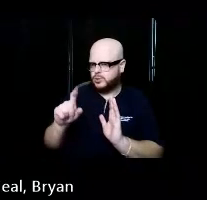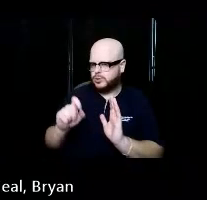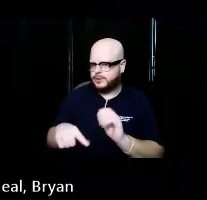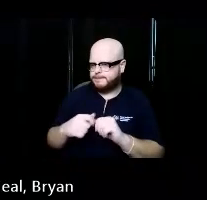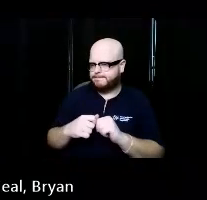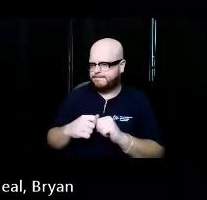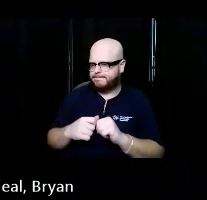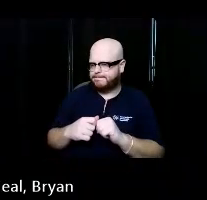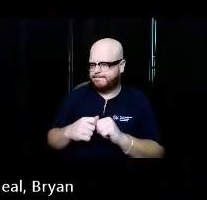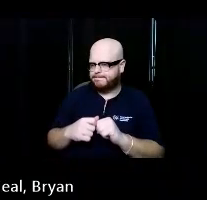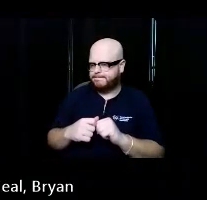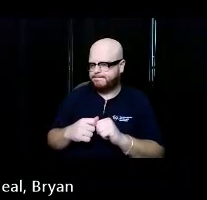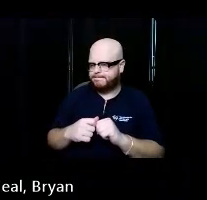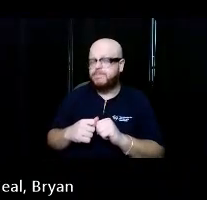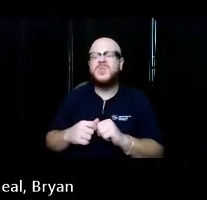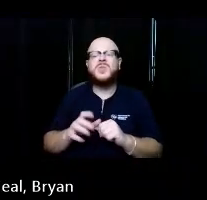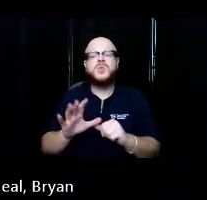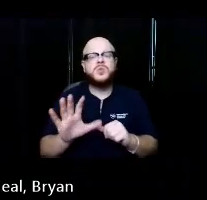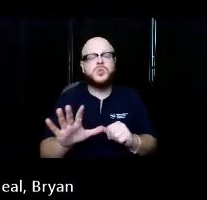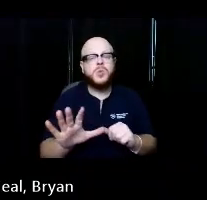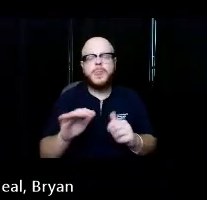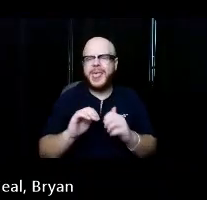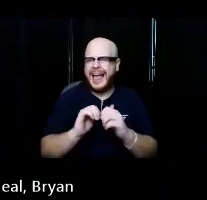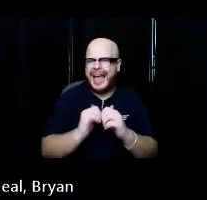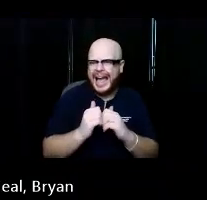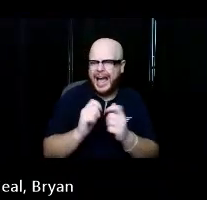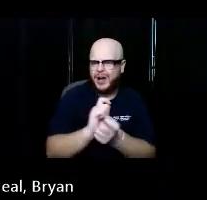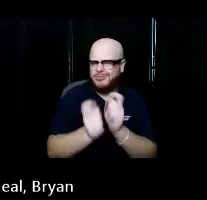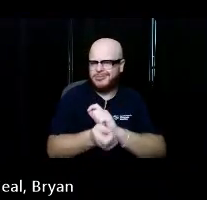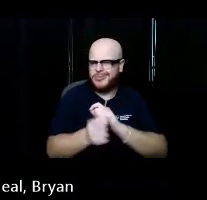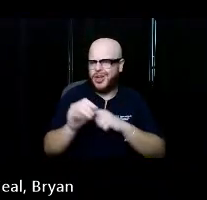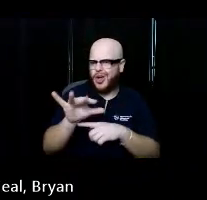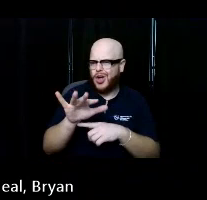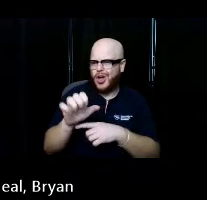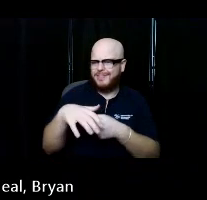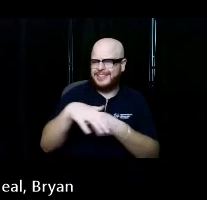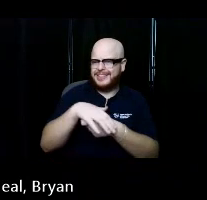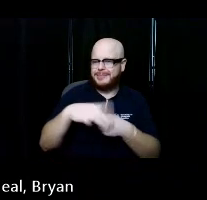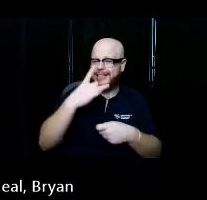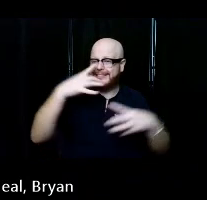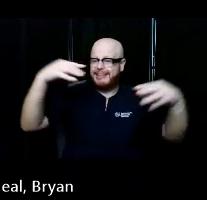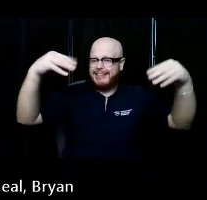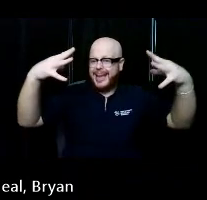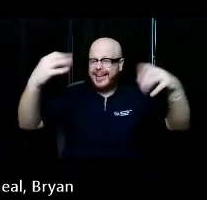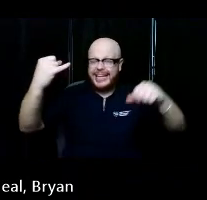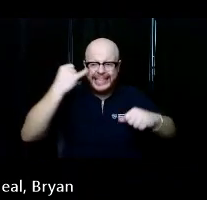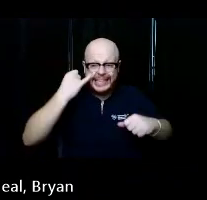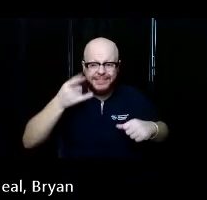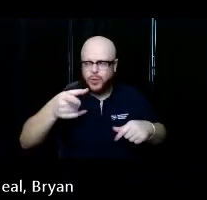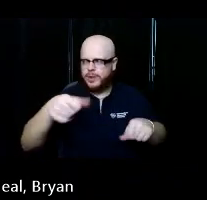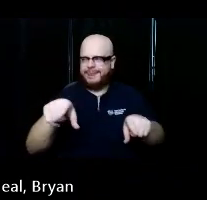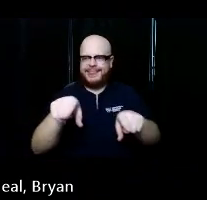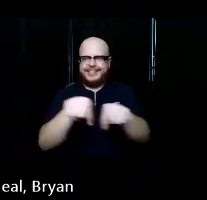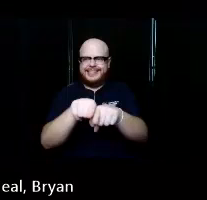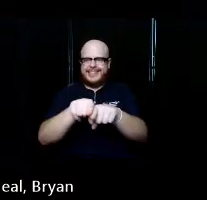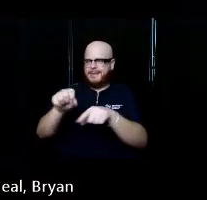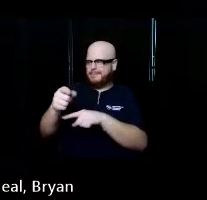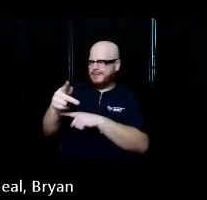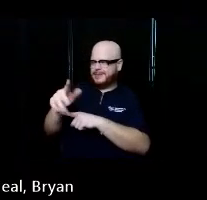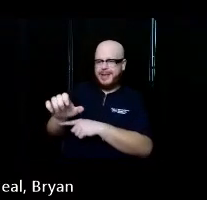to modify office space lighting when sharing a space with multiple coworkers who also have specific wants and